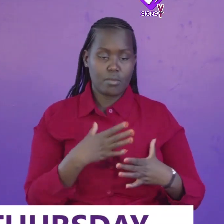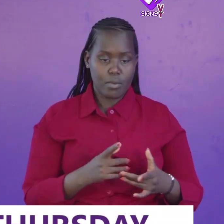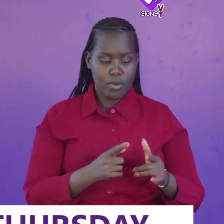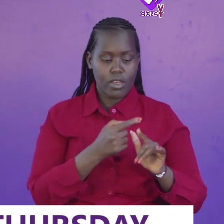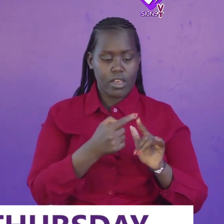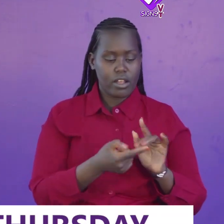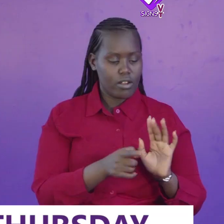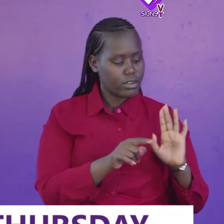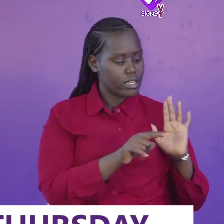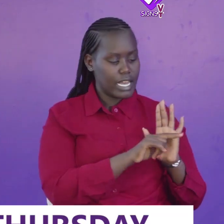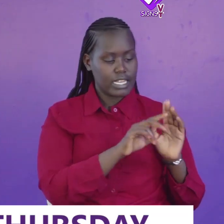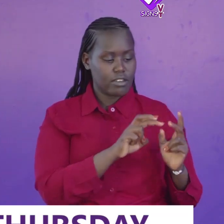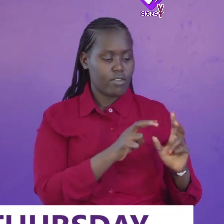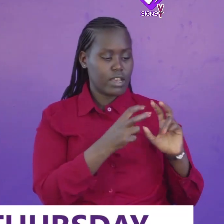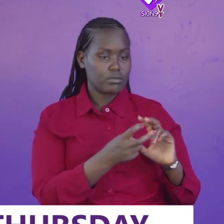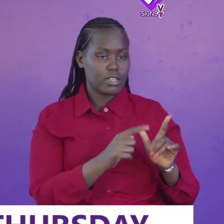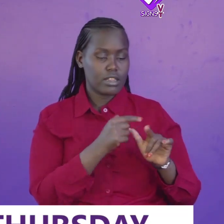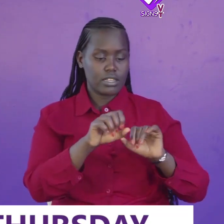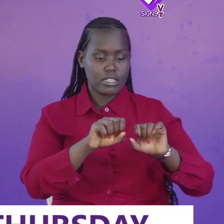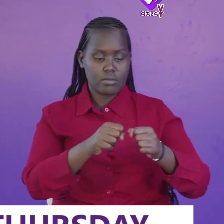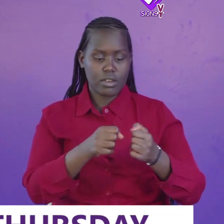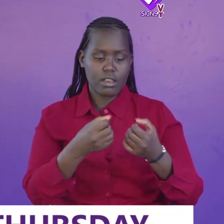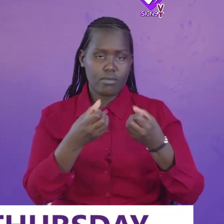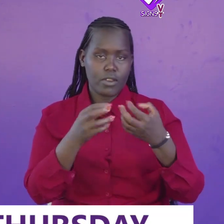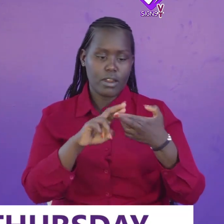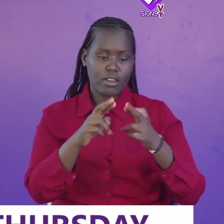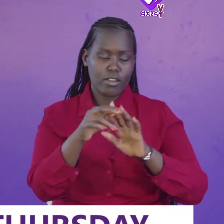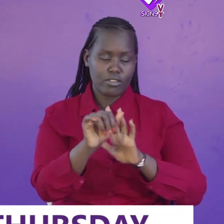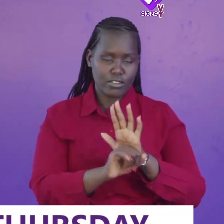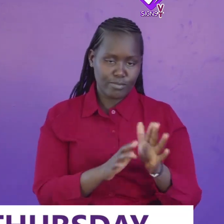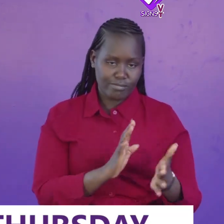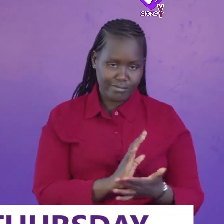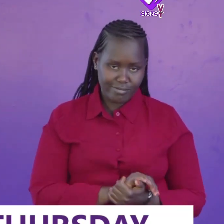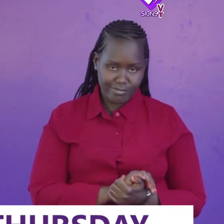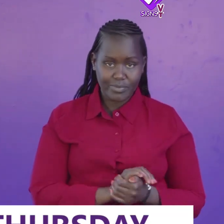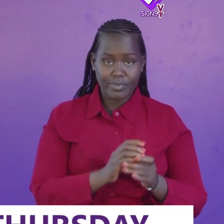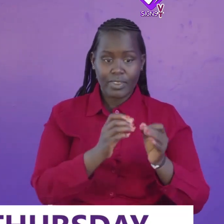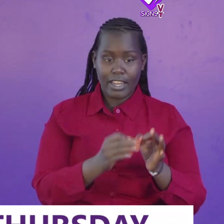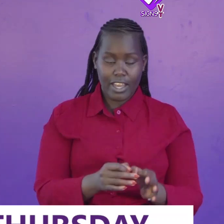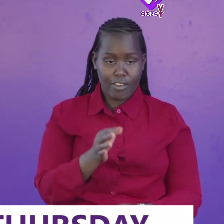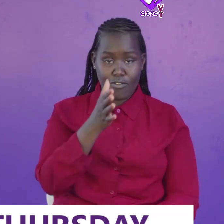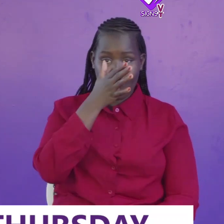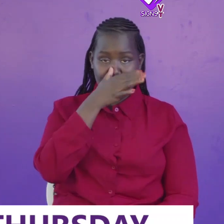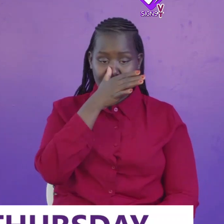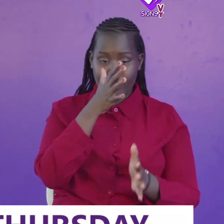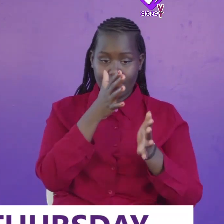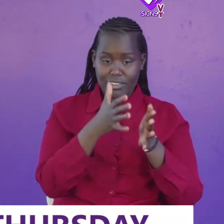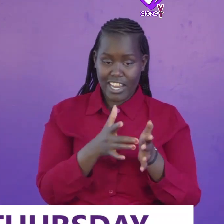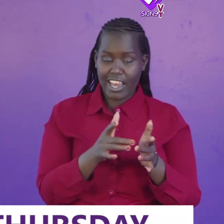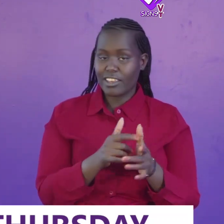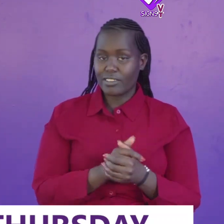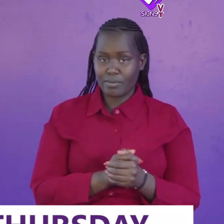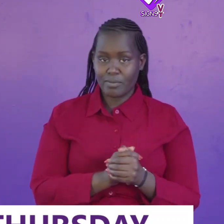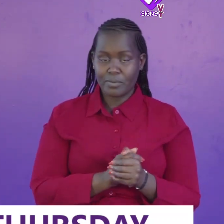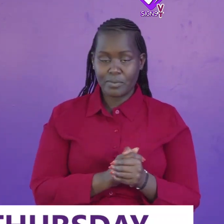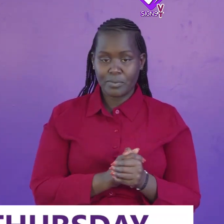negative aspect, it has broken so many relationships as True. well. So if you're a cheater, hey,